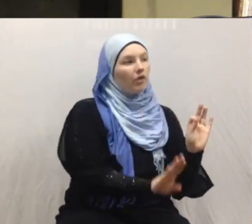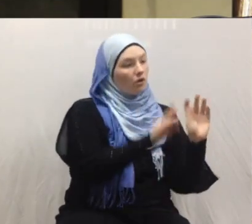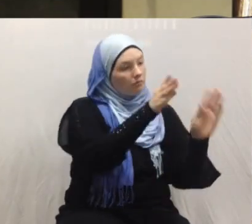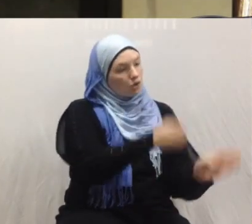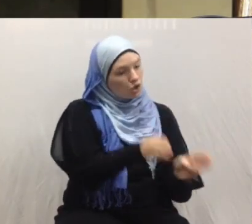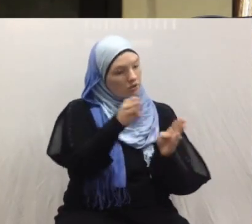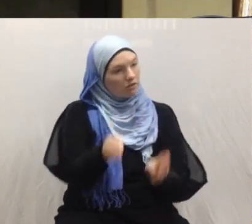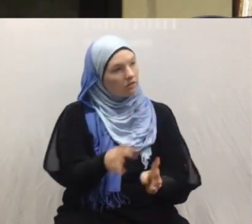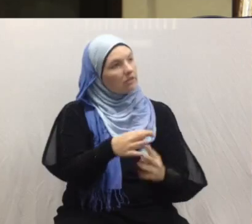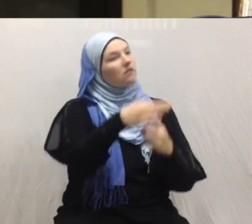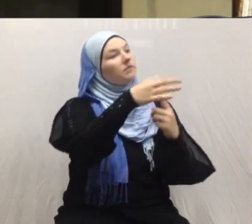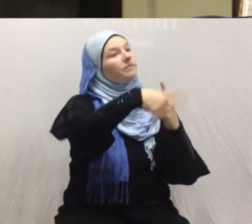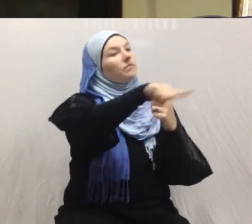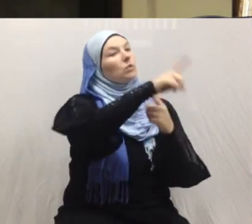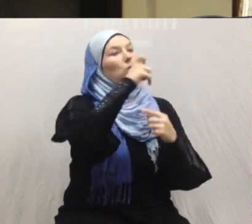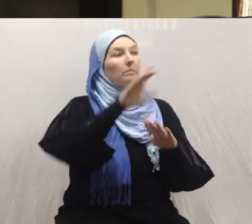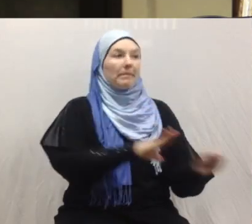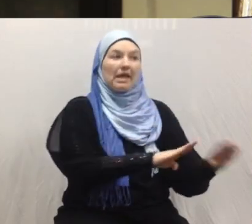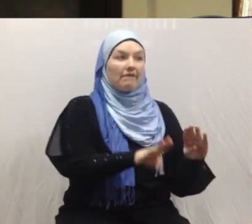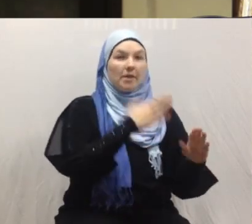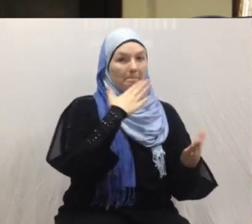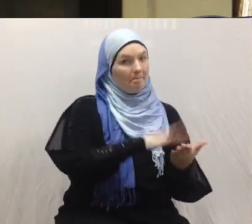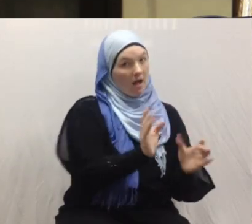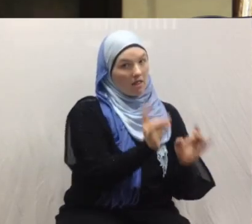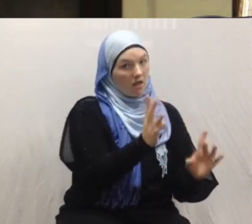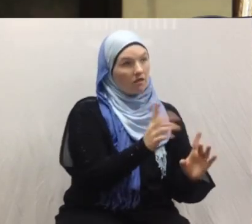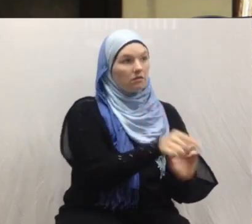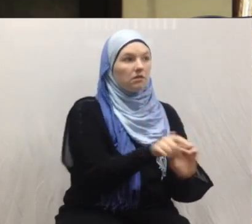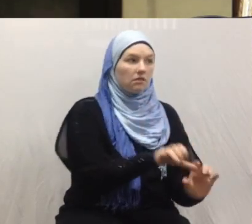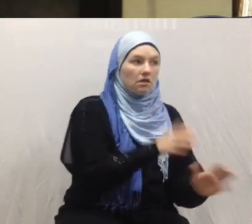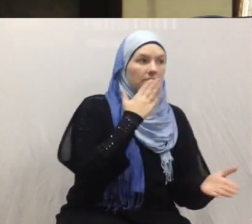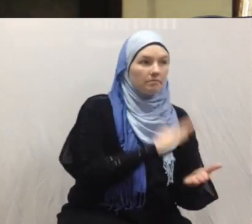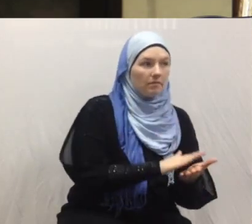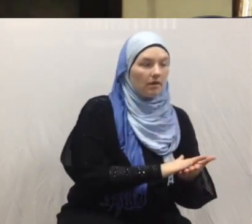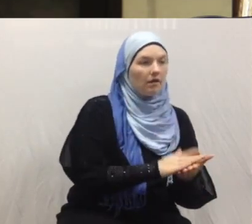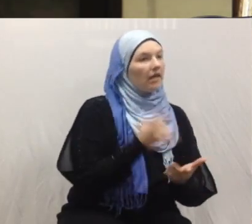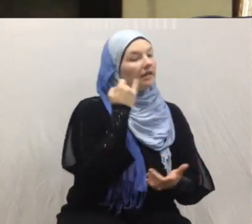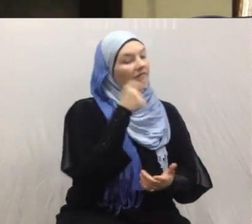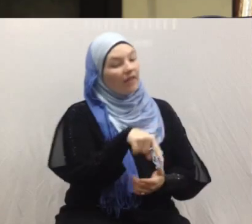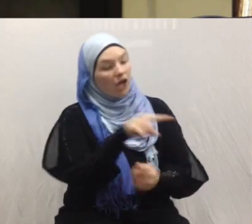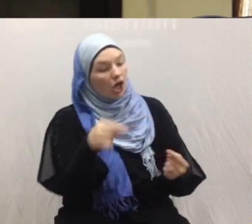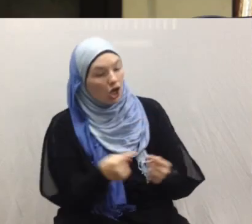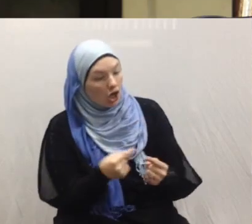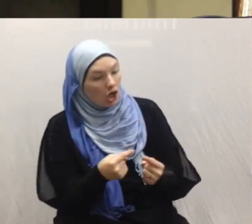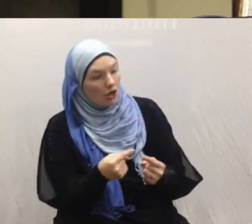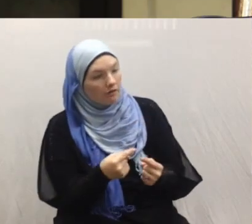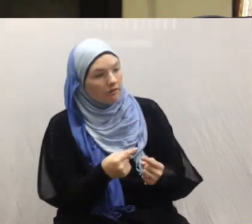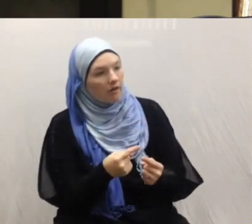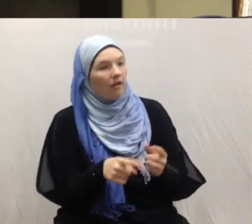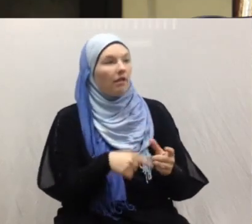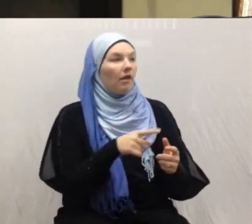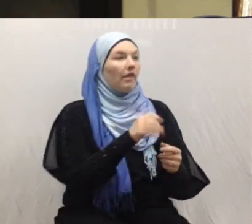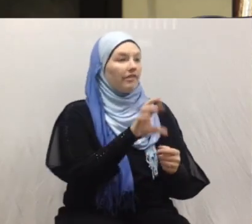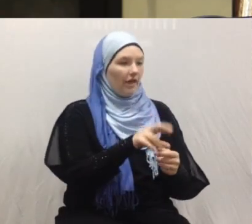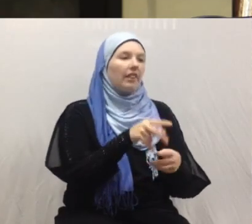persons, except those who behave unjustly and sinfully, for they hurt but themselves